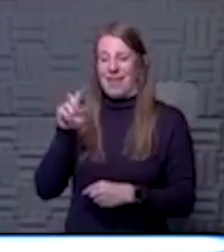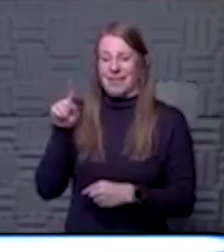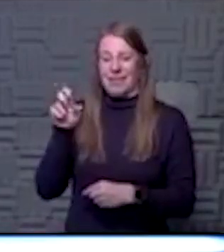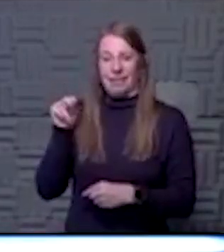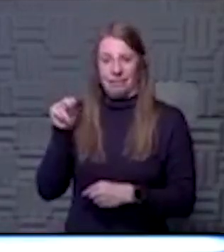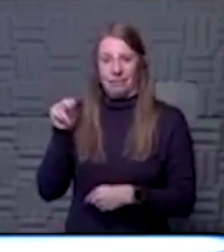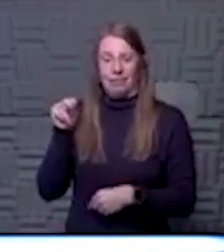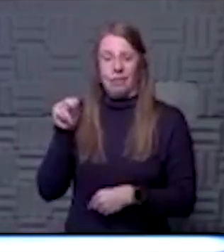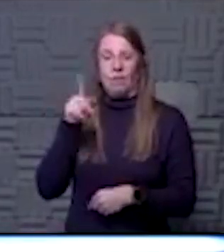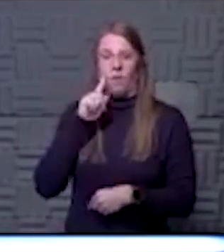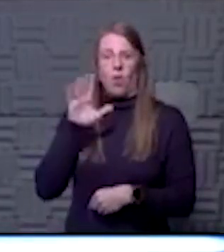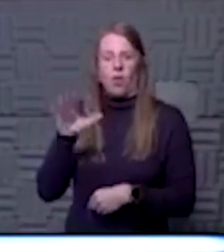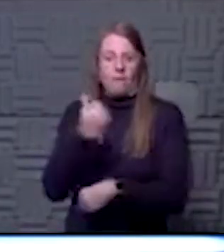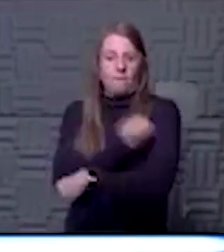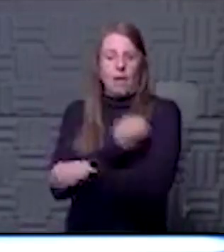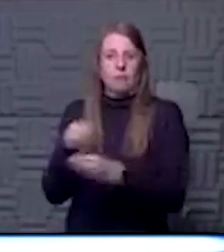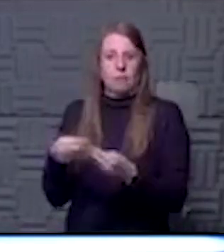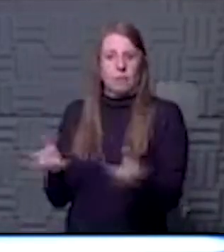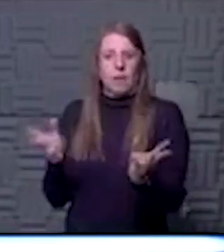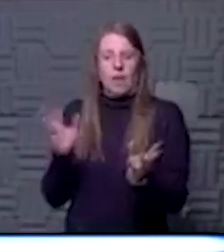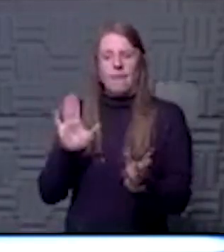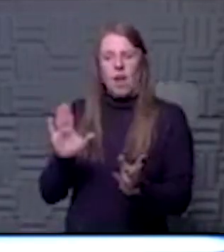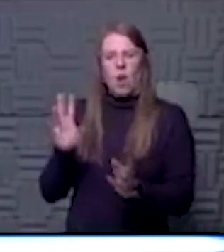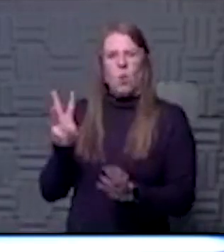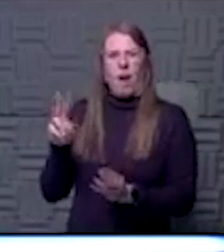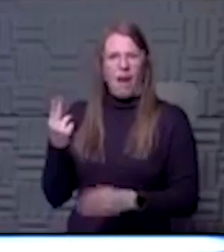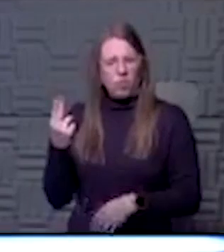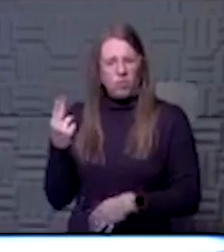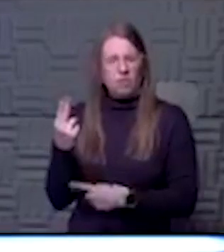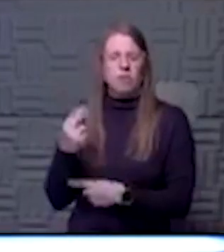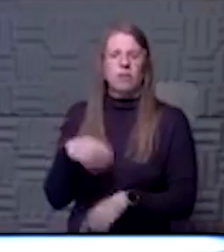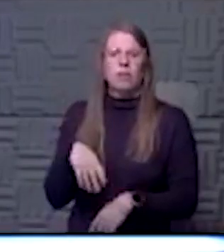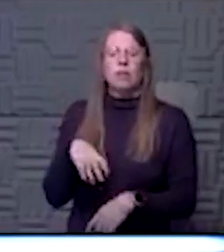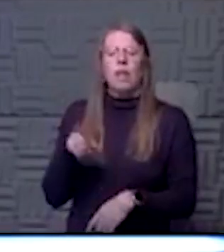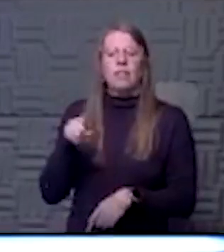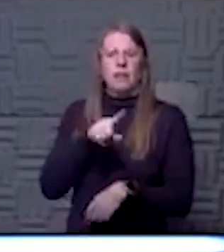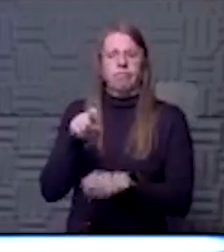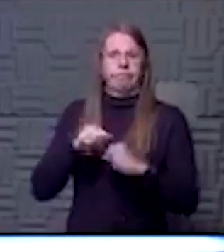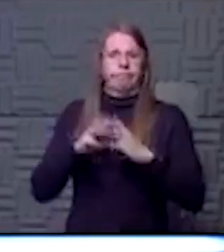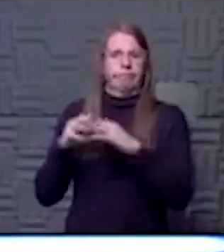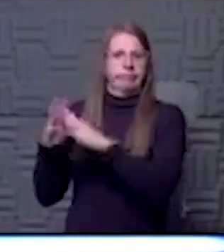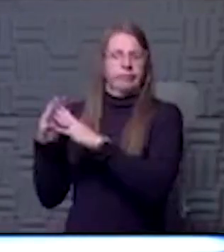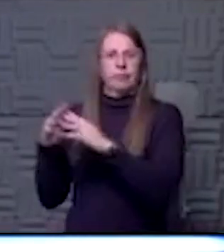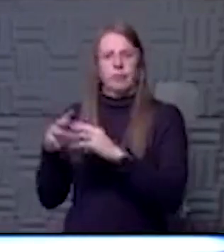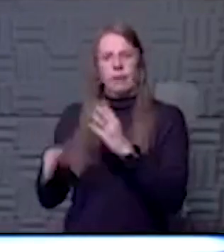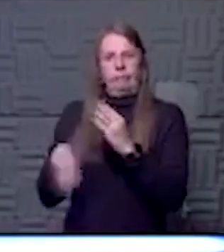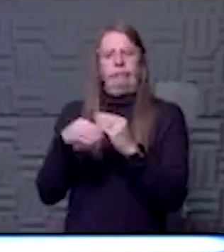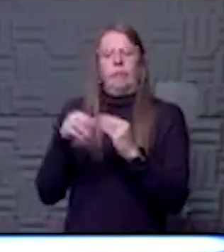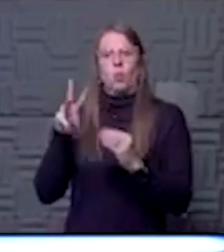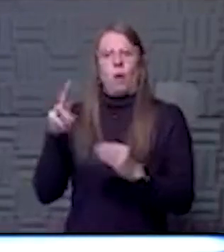distributor through the McKesson warehouses, and they are standing up additional warehouses across the nation to handle the larger